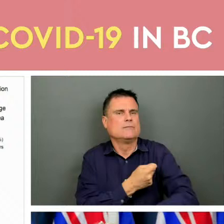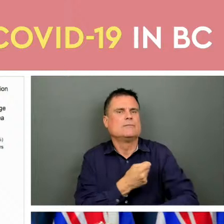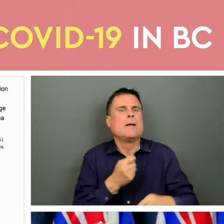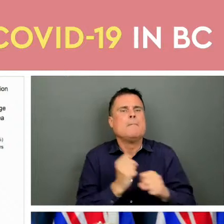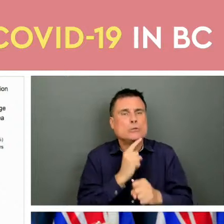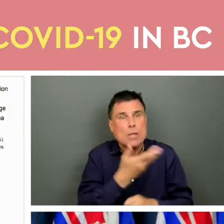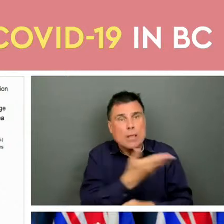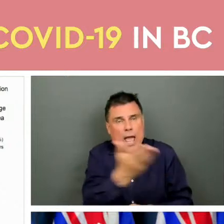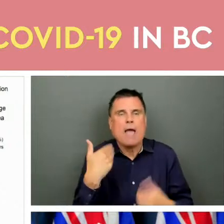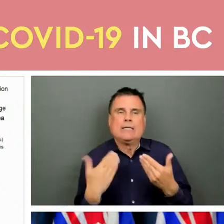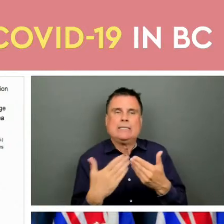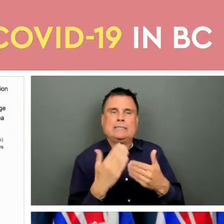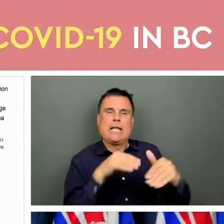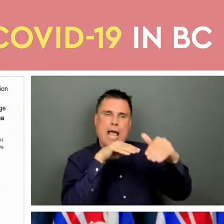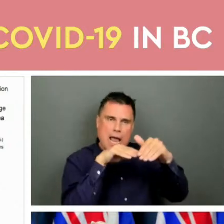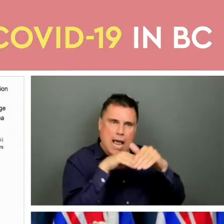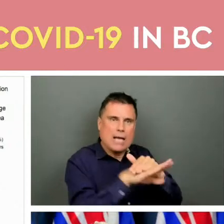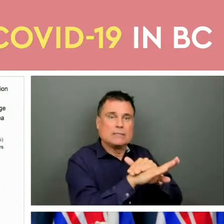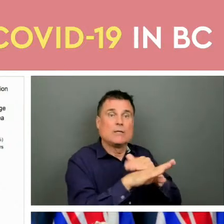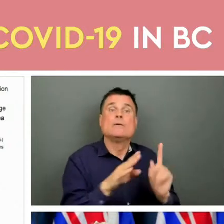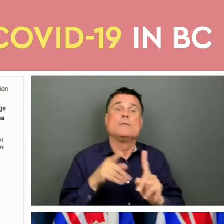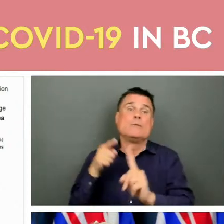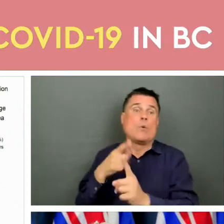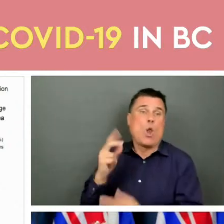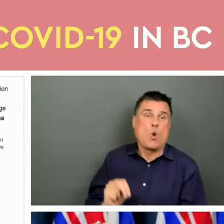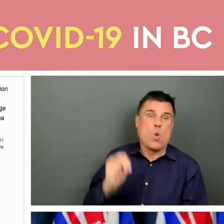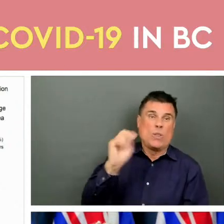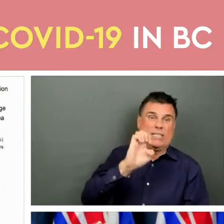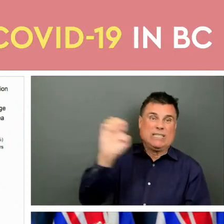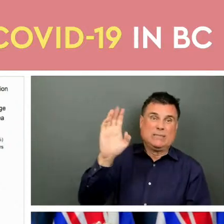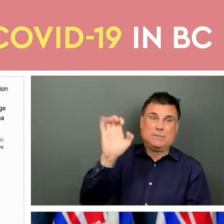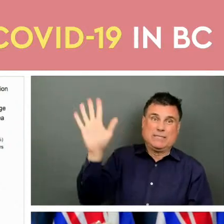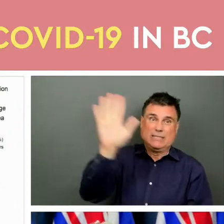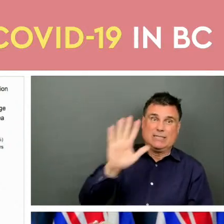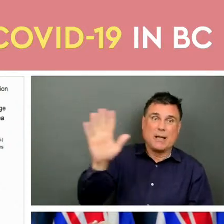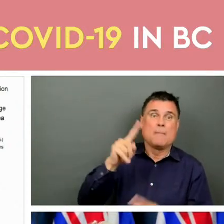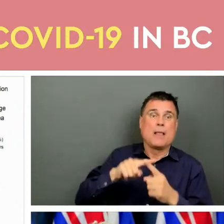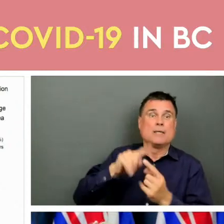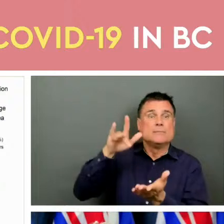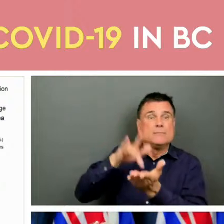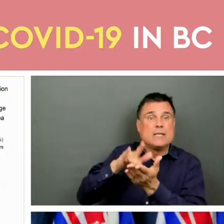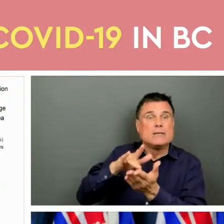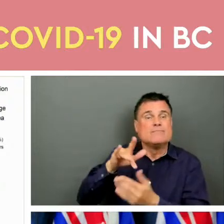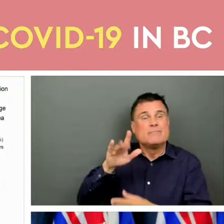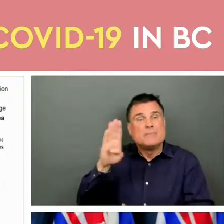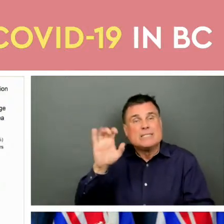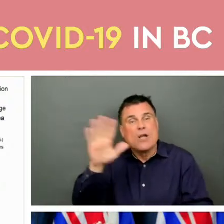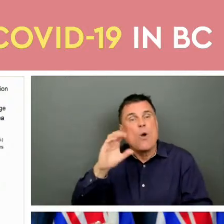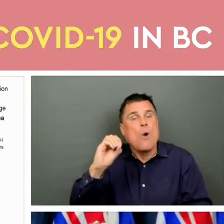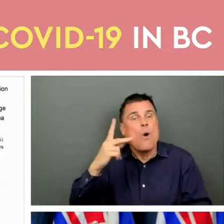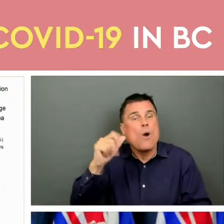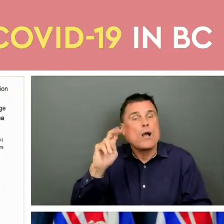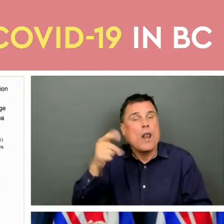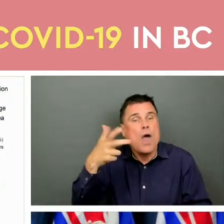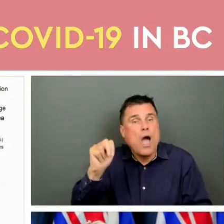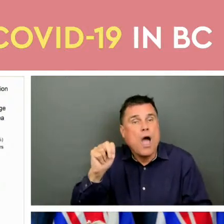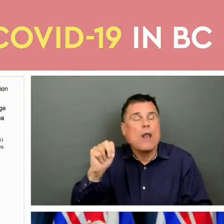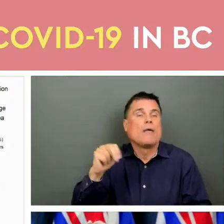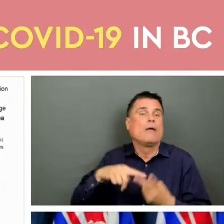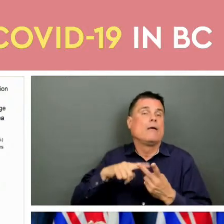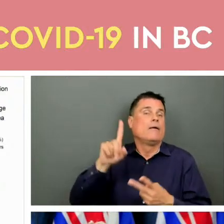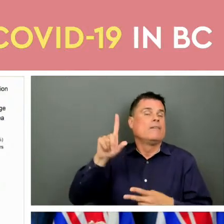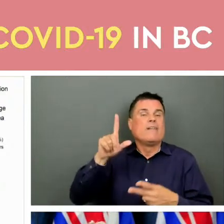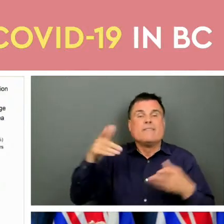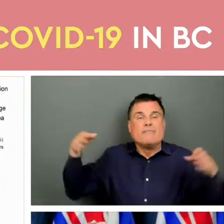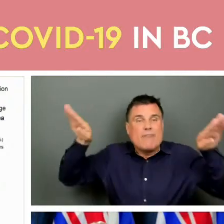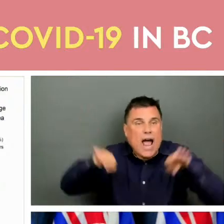in the Northeast, in some parts of the Central Okanagan and the Grand Forks, Kettle Valley area, and of course in some parts of the